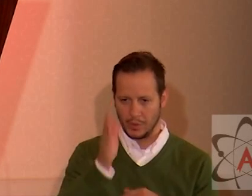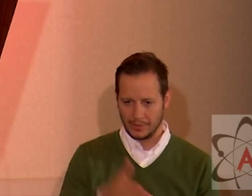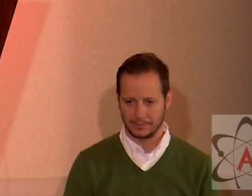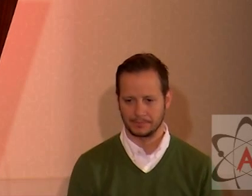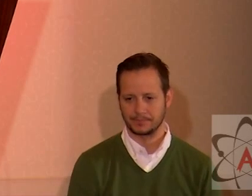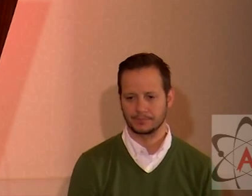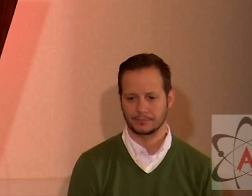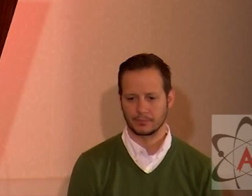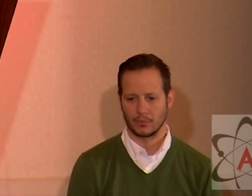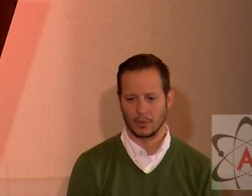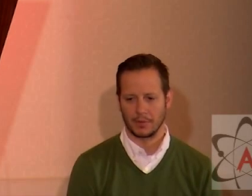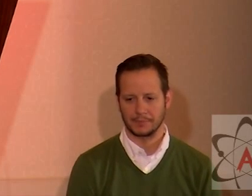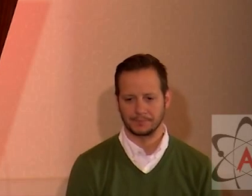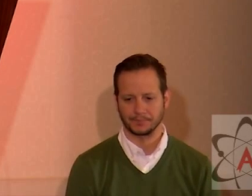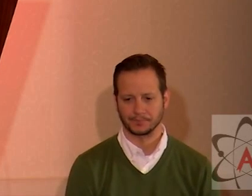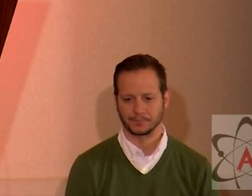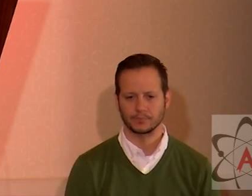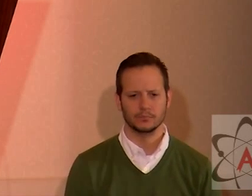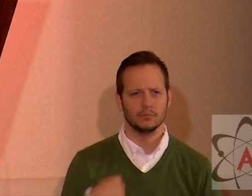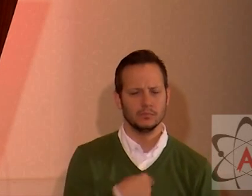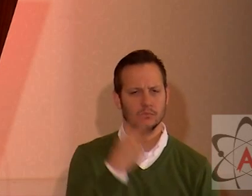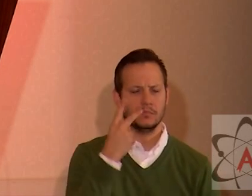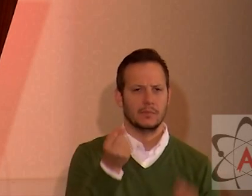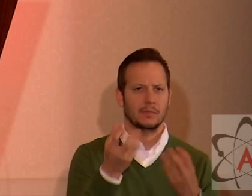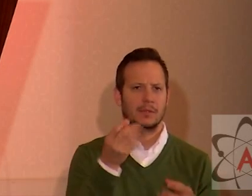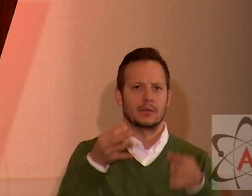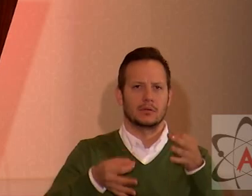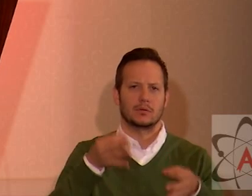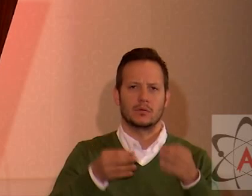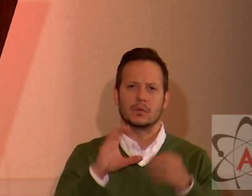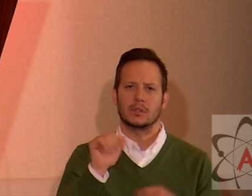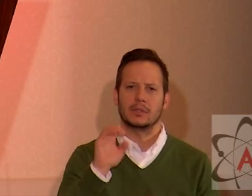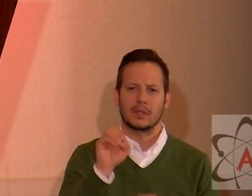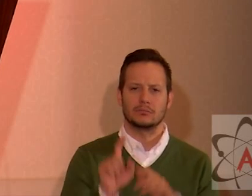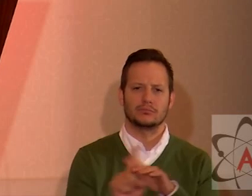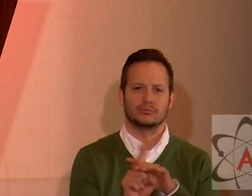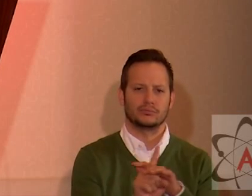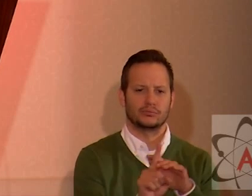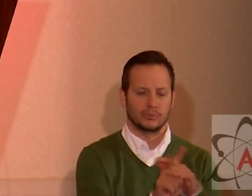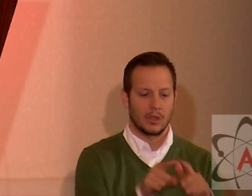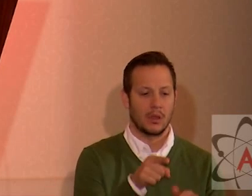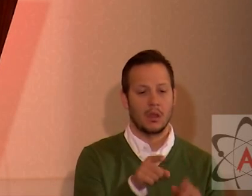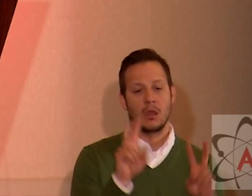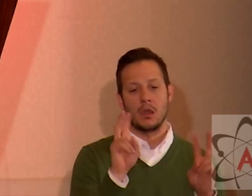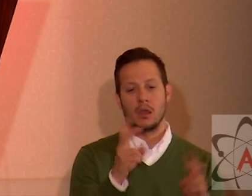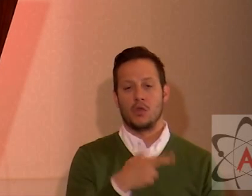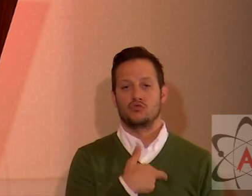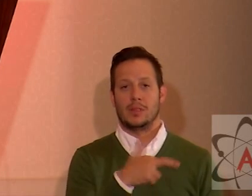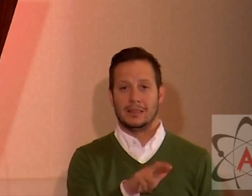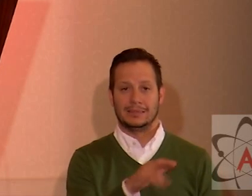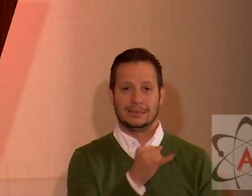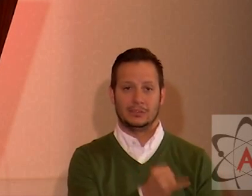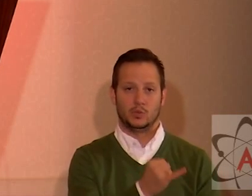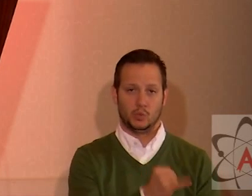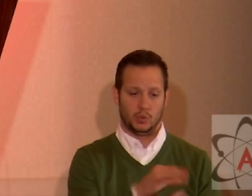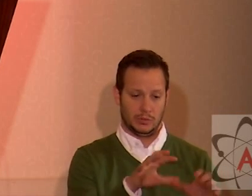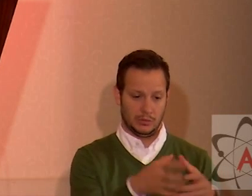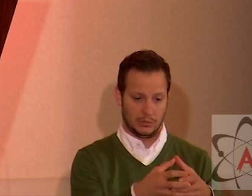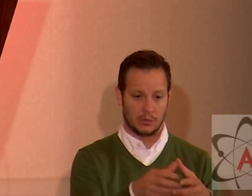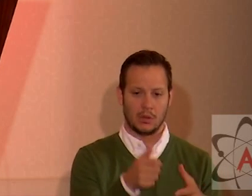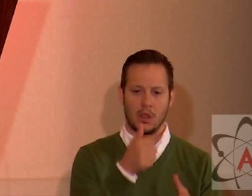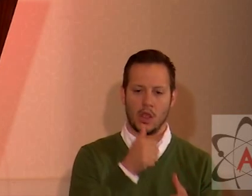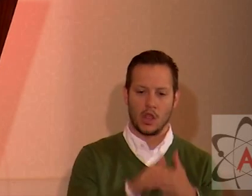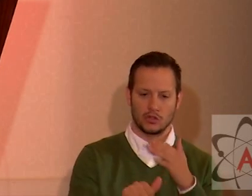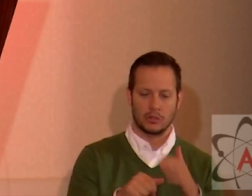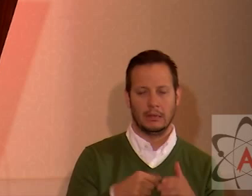seen a wide range of cases also coming up that involve so-called religious institutions that already, under the, I